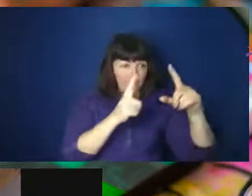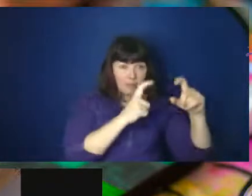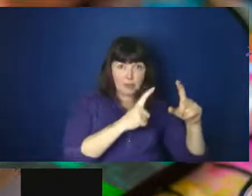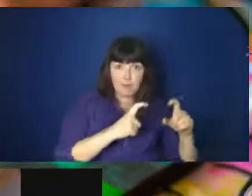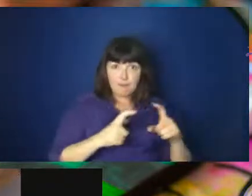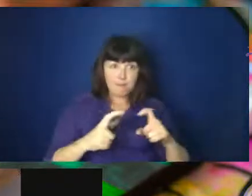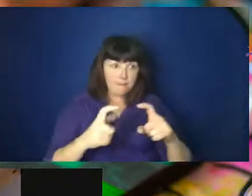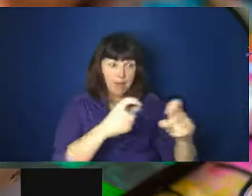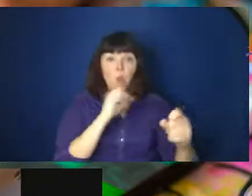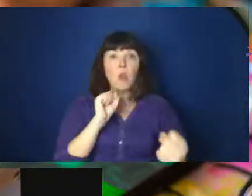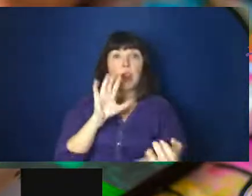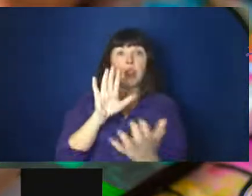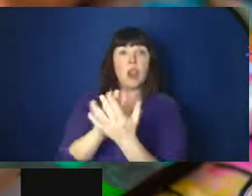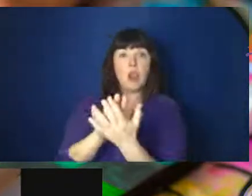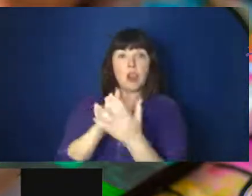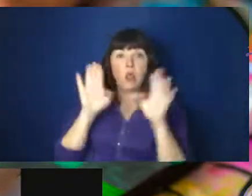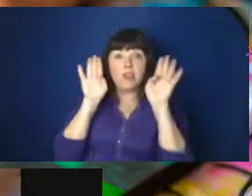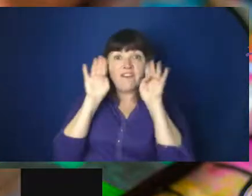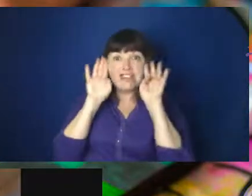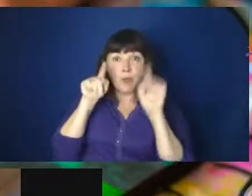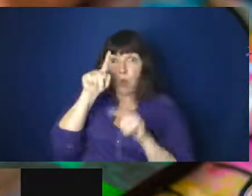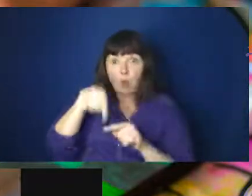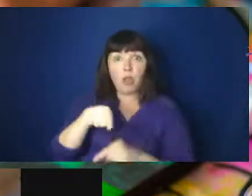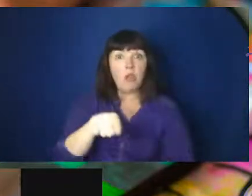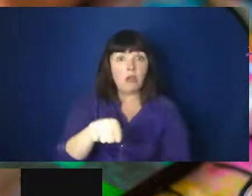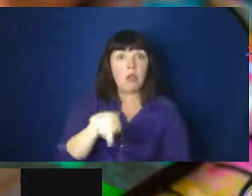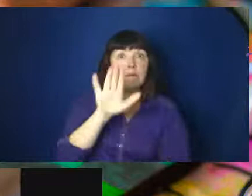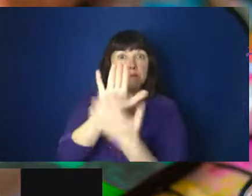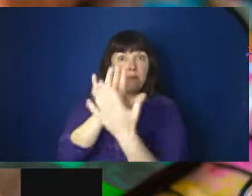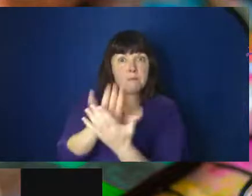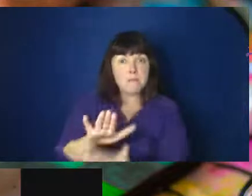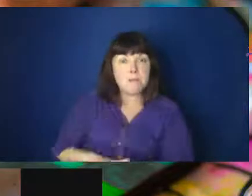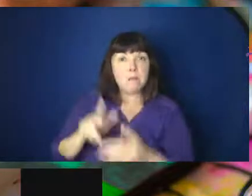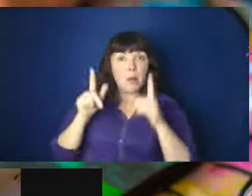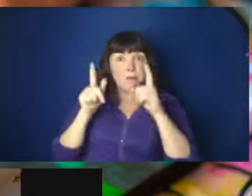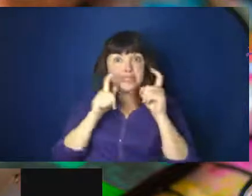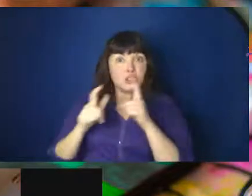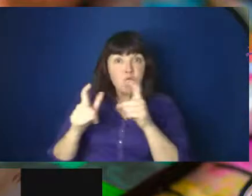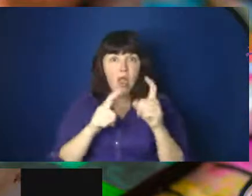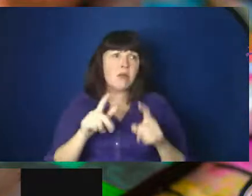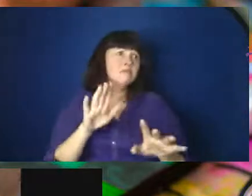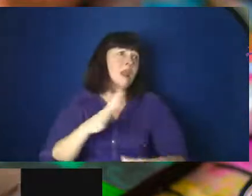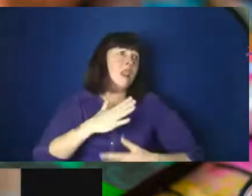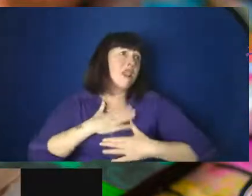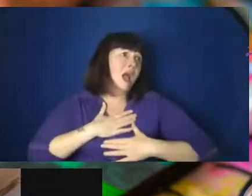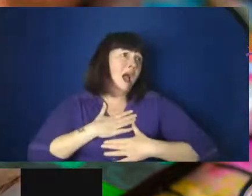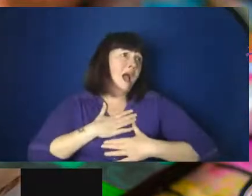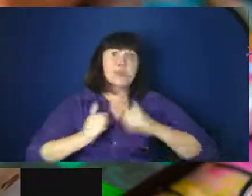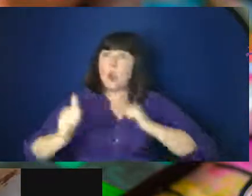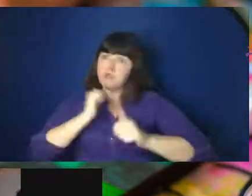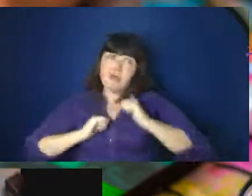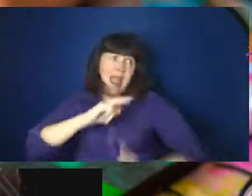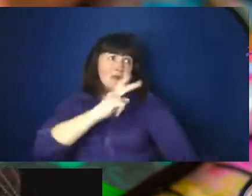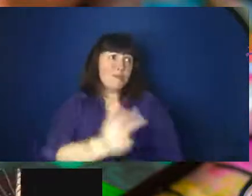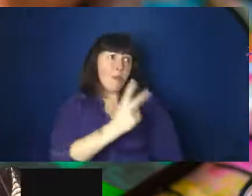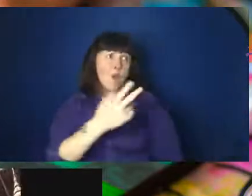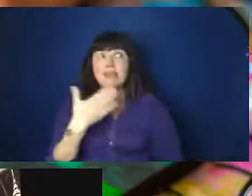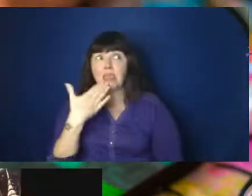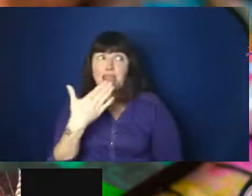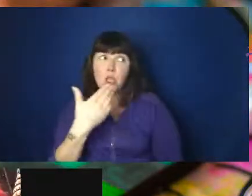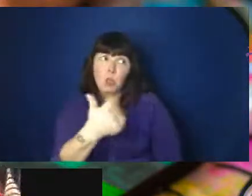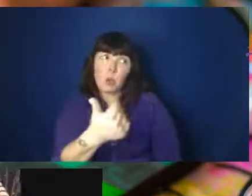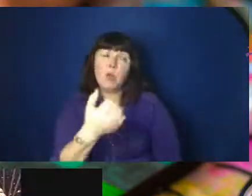people can see all the different aspects of it. But I love it and I'm so proud of you both. So thank you.